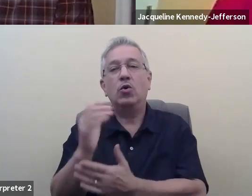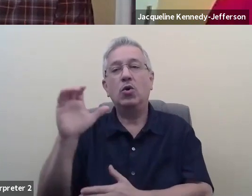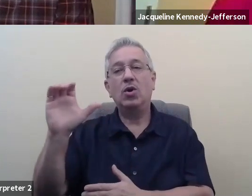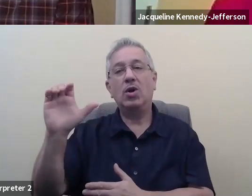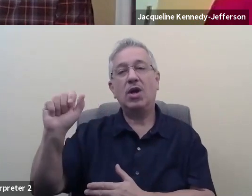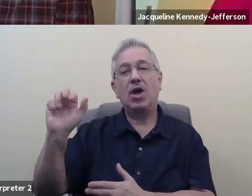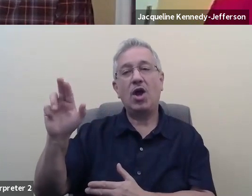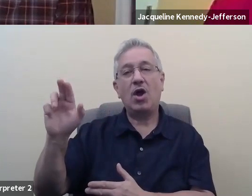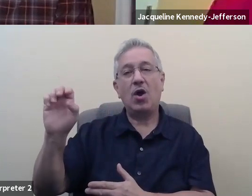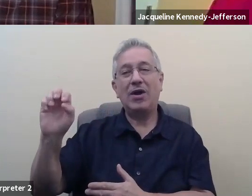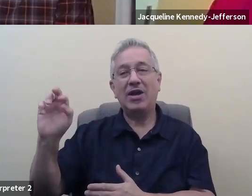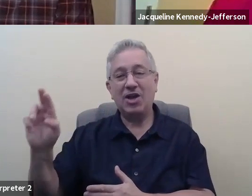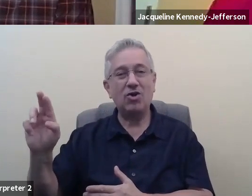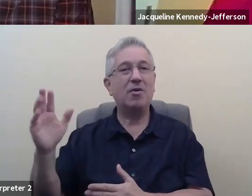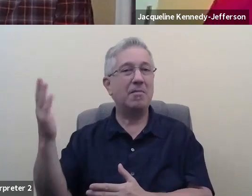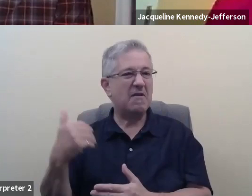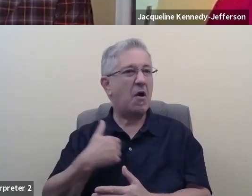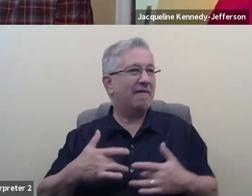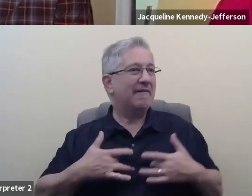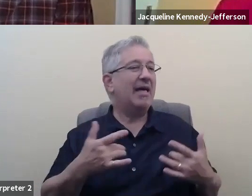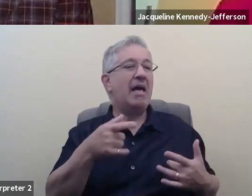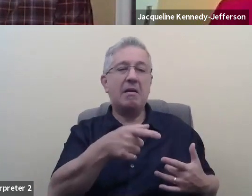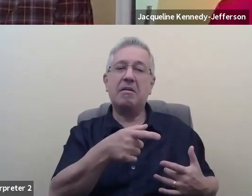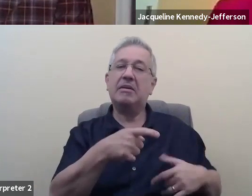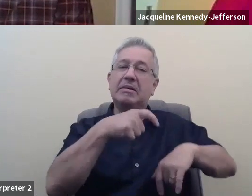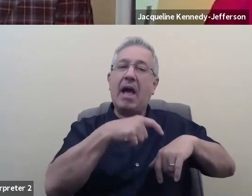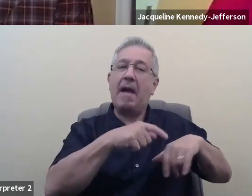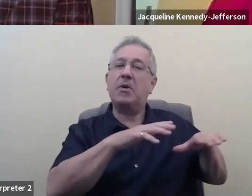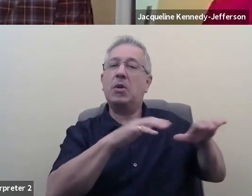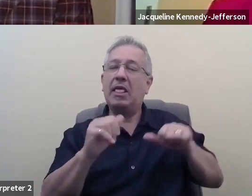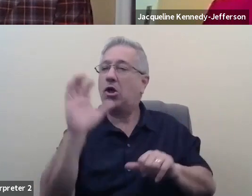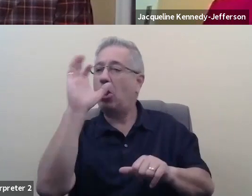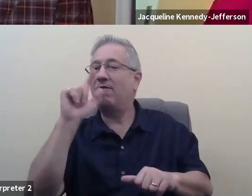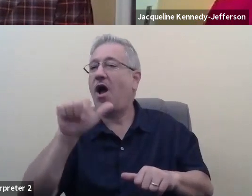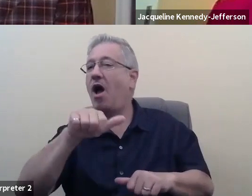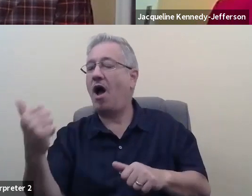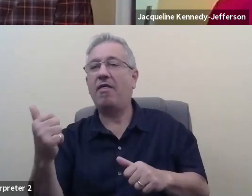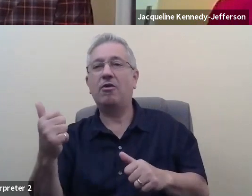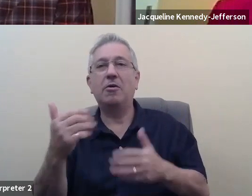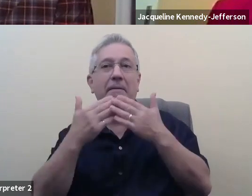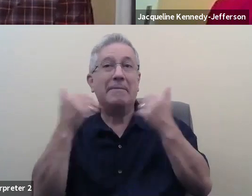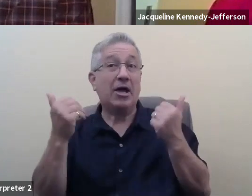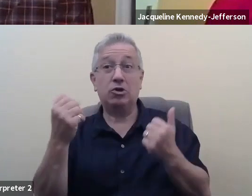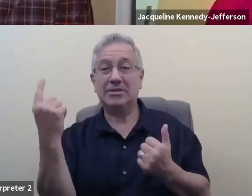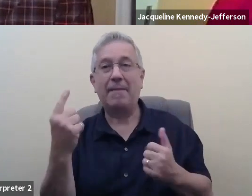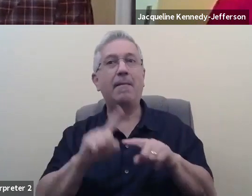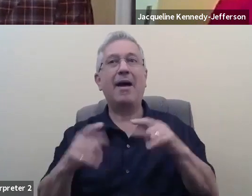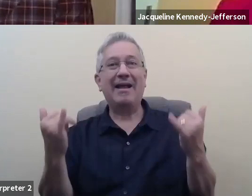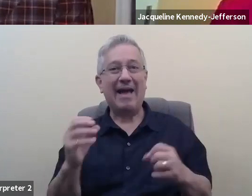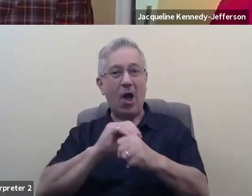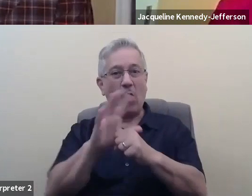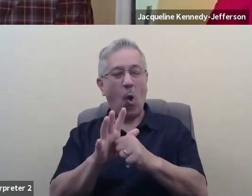pandemic has shut all of that down. So this week, actually today, we actually launched our Ability